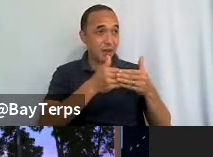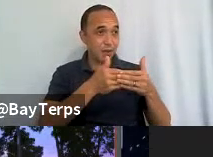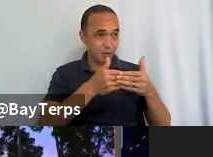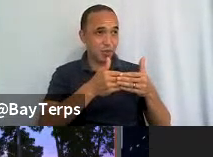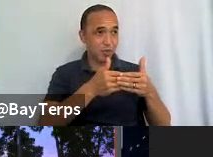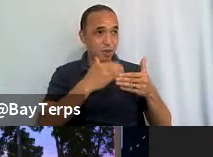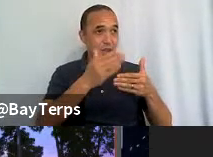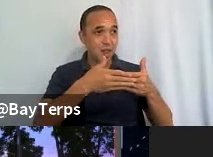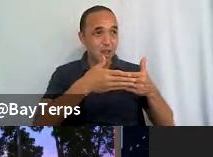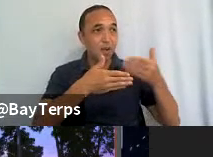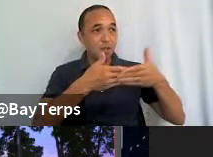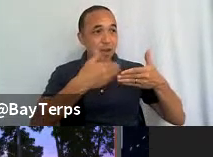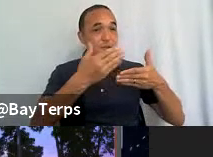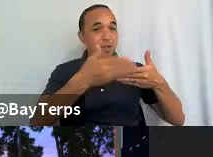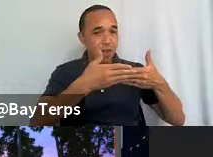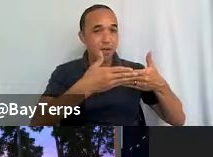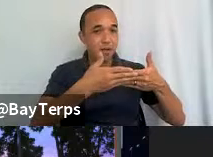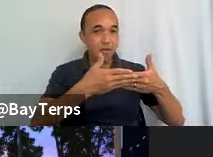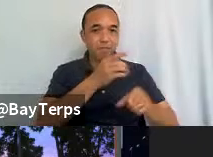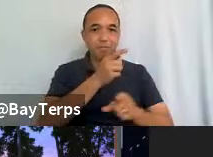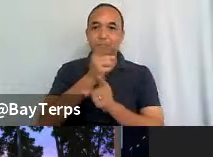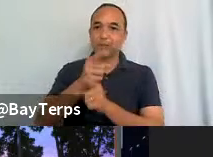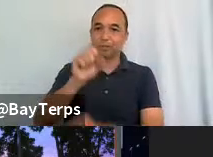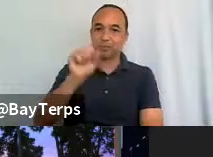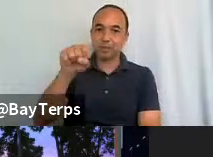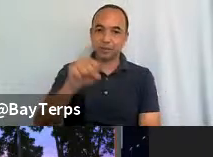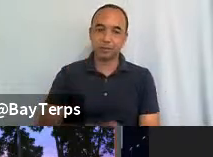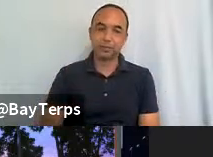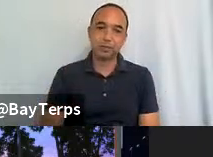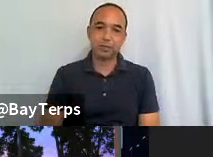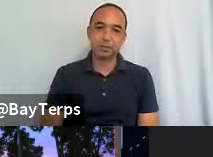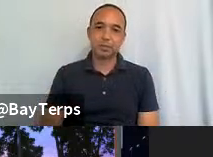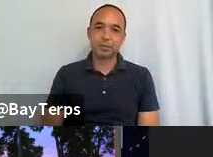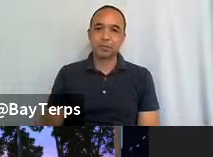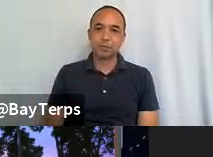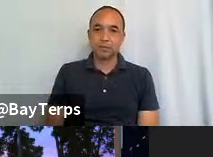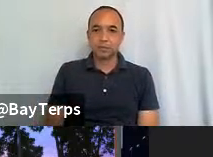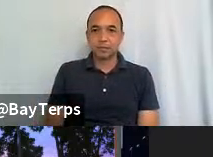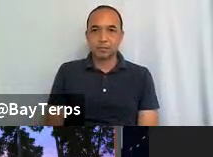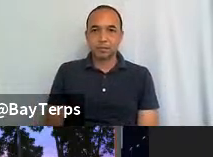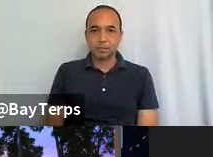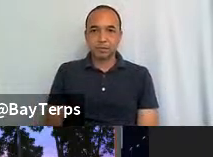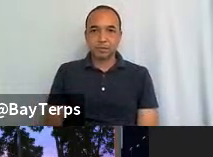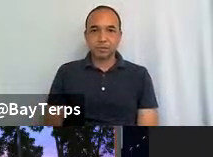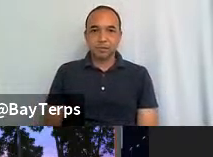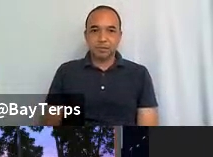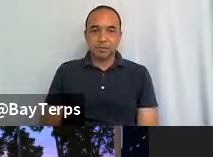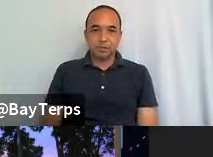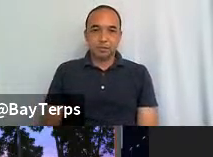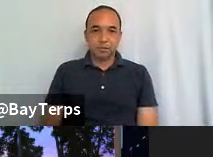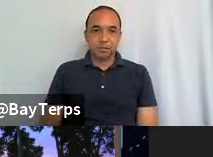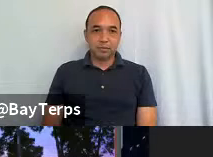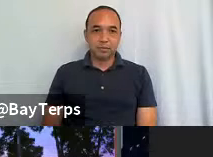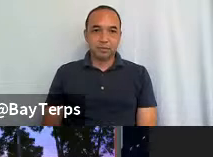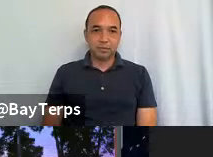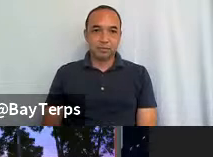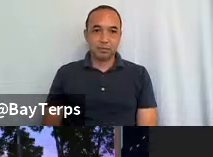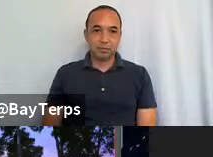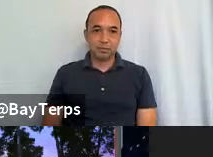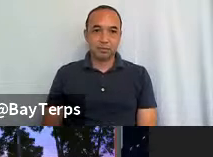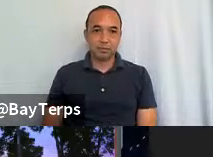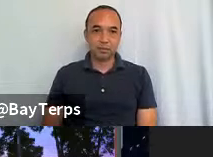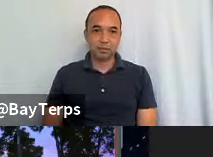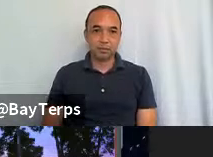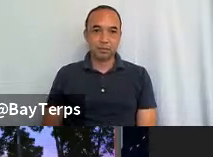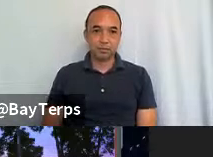Yes, exactly. And obviously there are a ton of different ways to do this. I could just go into this edited